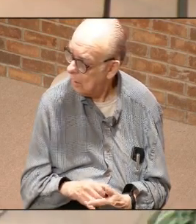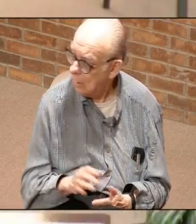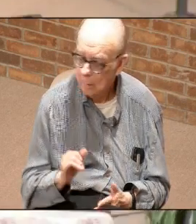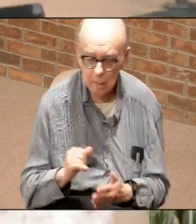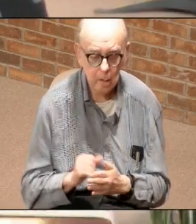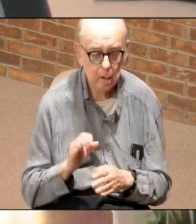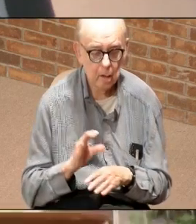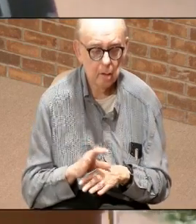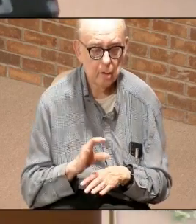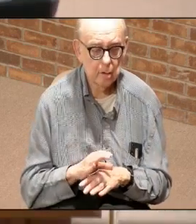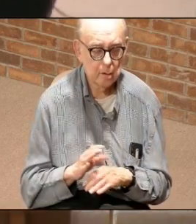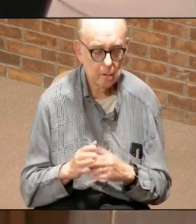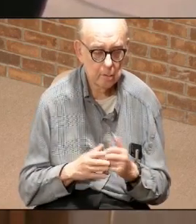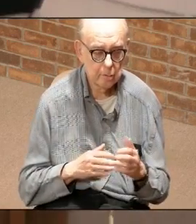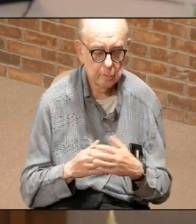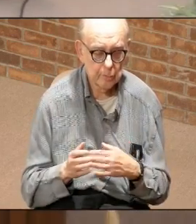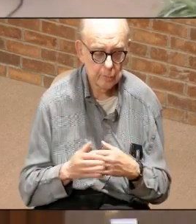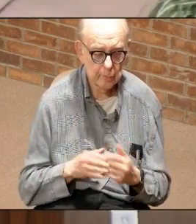This church is built